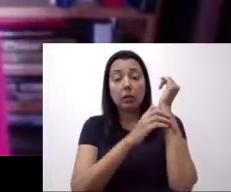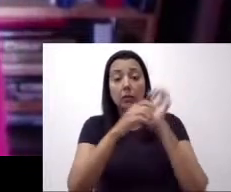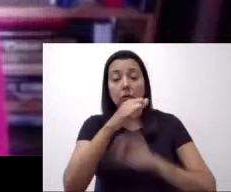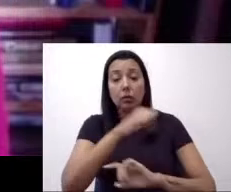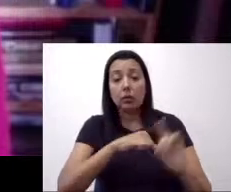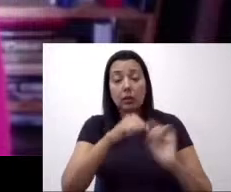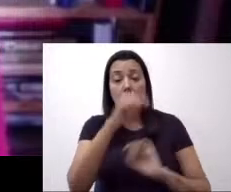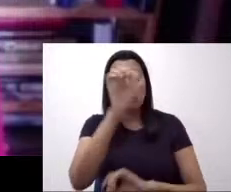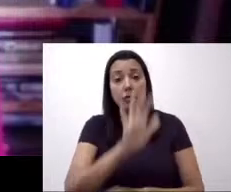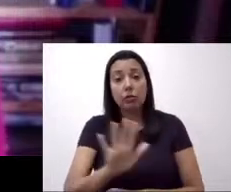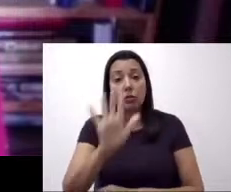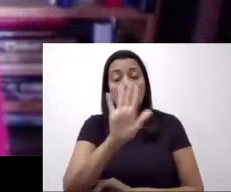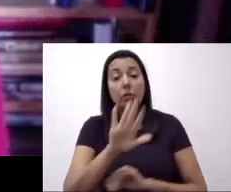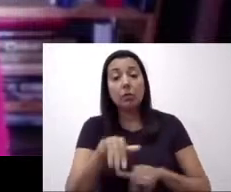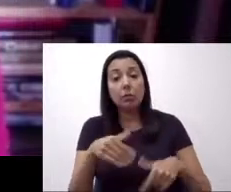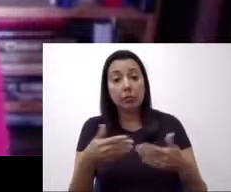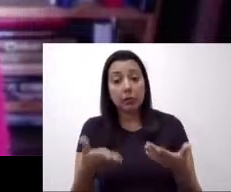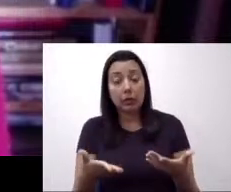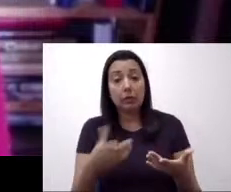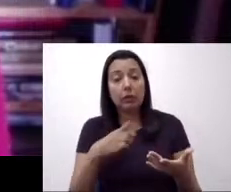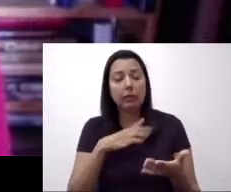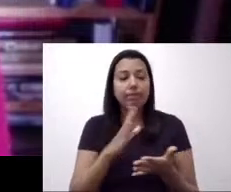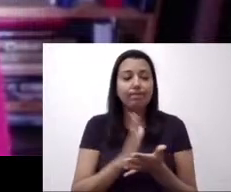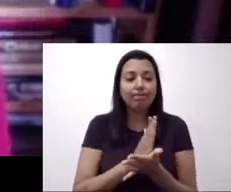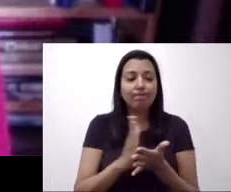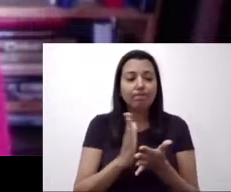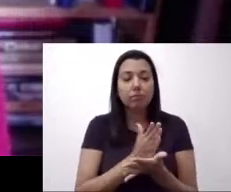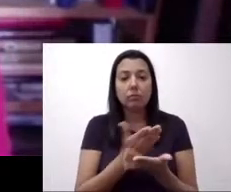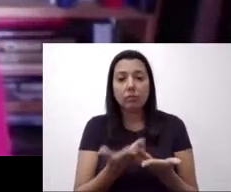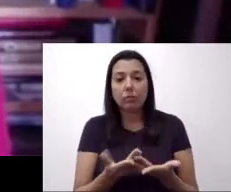this sometimes weak legitimacy